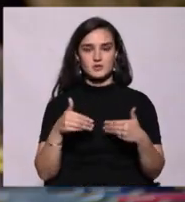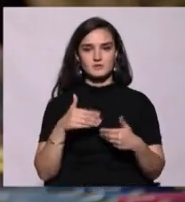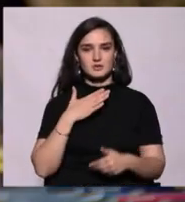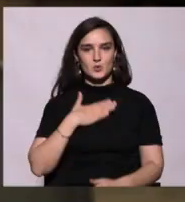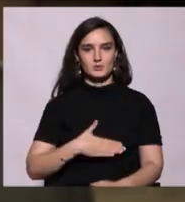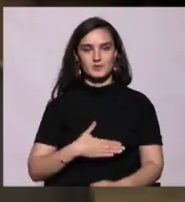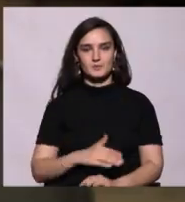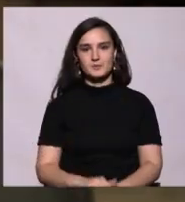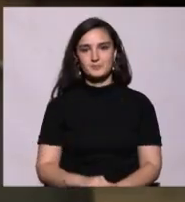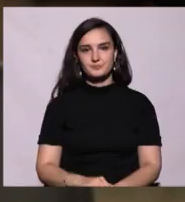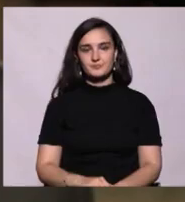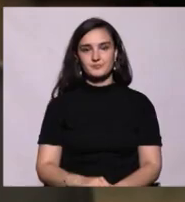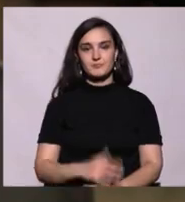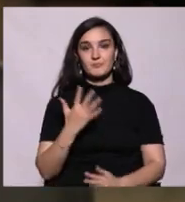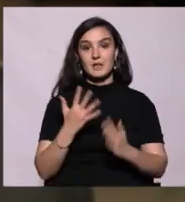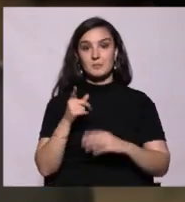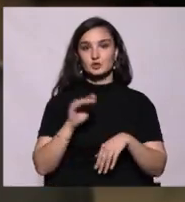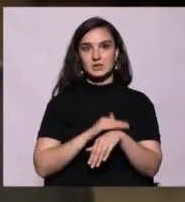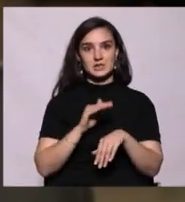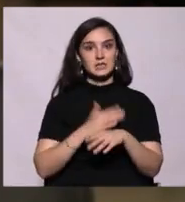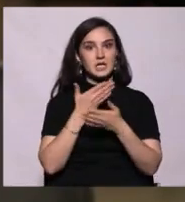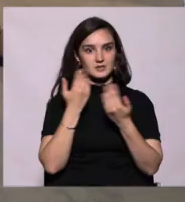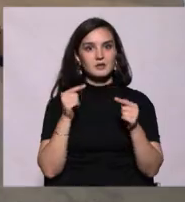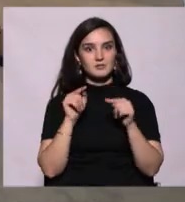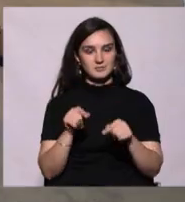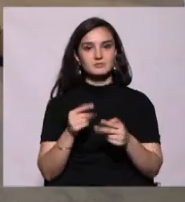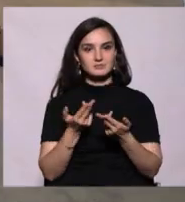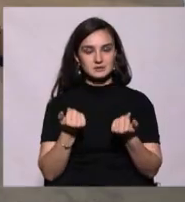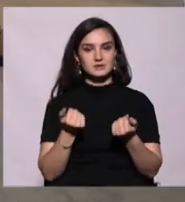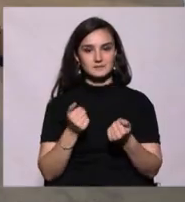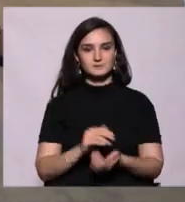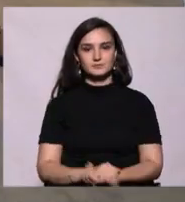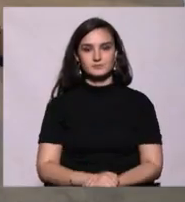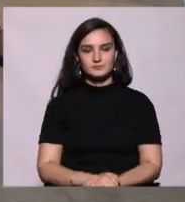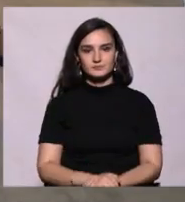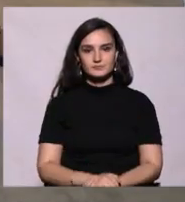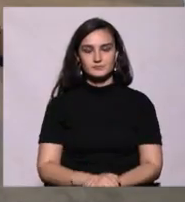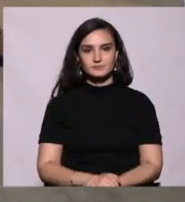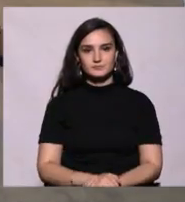satisfaction. And probably you are not loyal to that. Probably you're not loyal. Yeah.